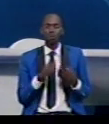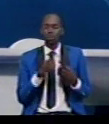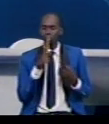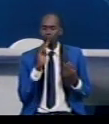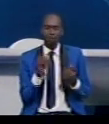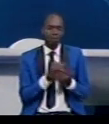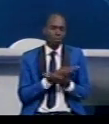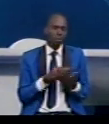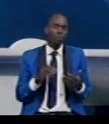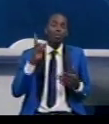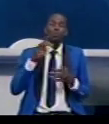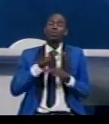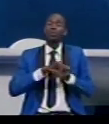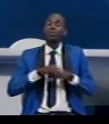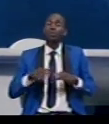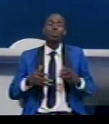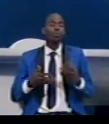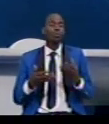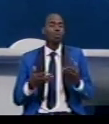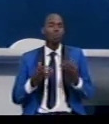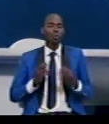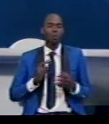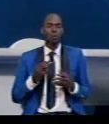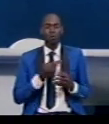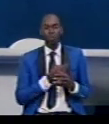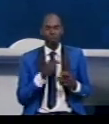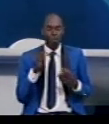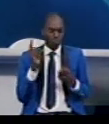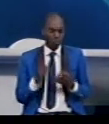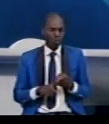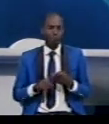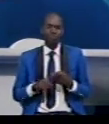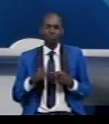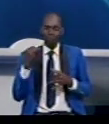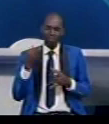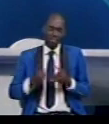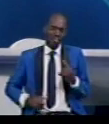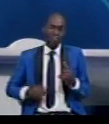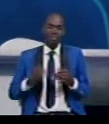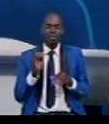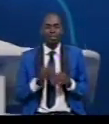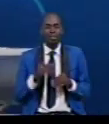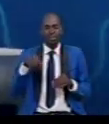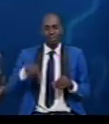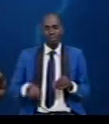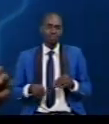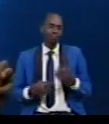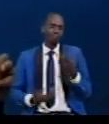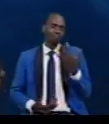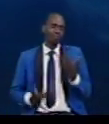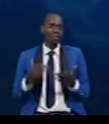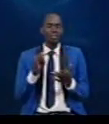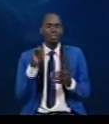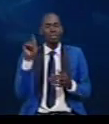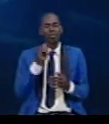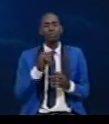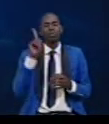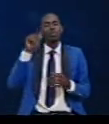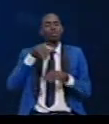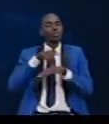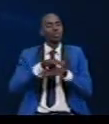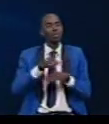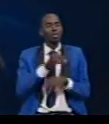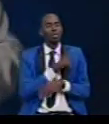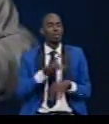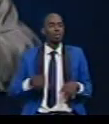end in the eternal lake of fire. Therefore, you have sent the Lord Jesus to be